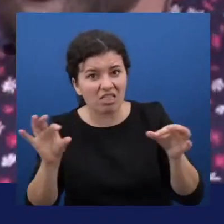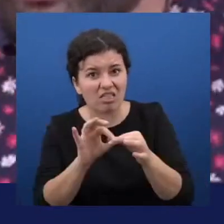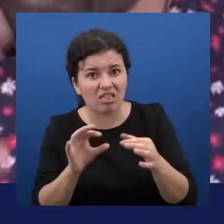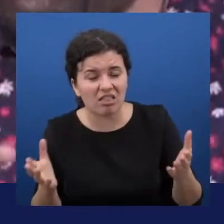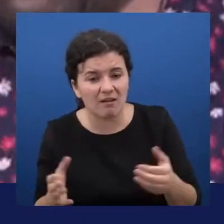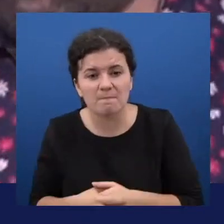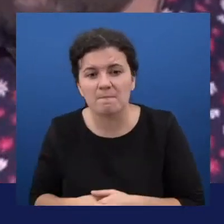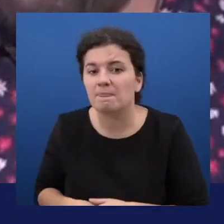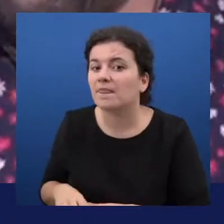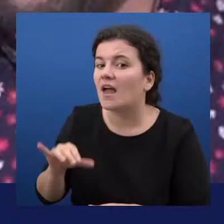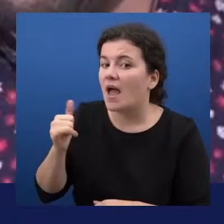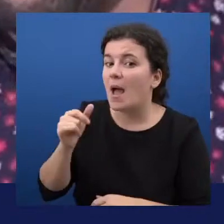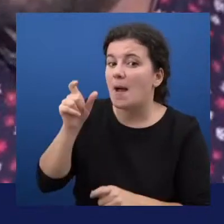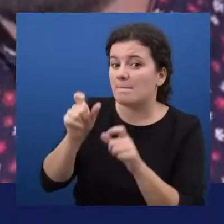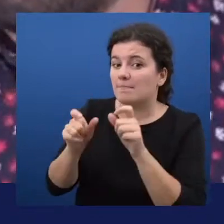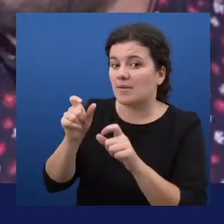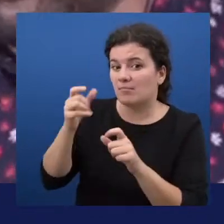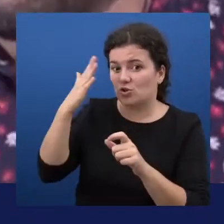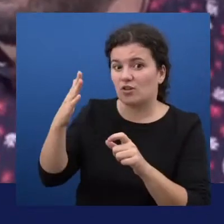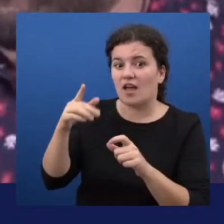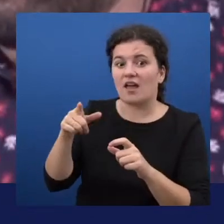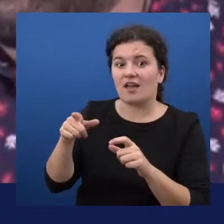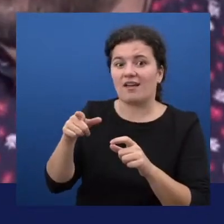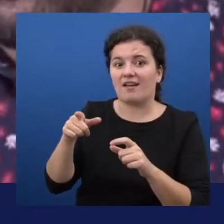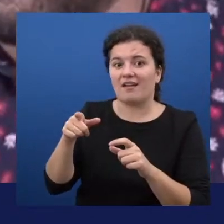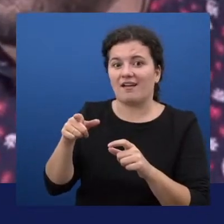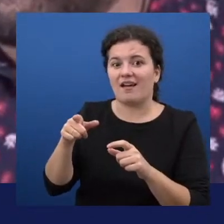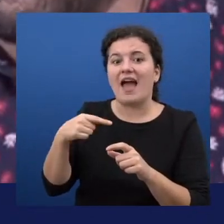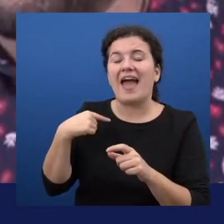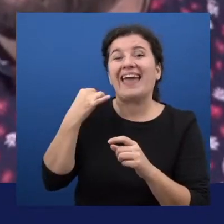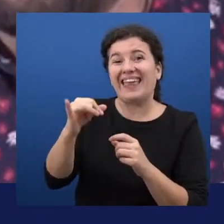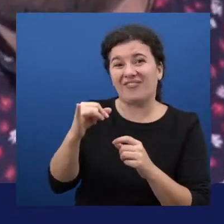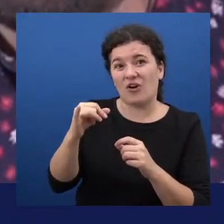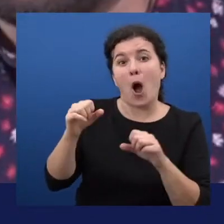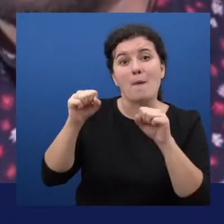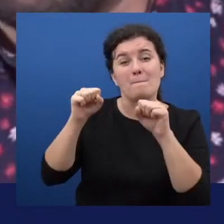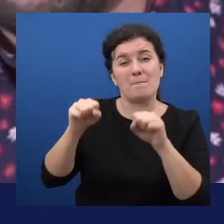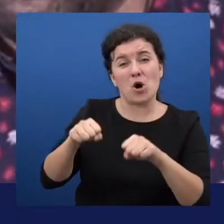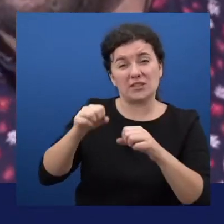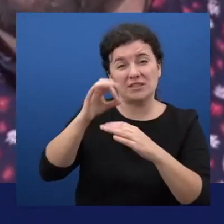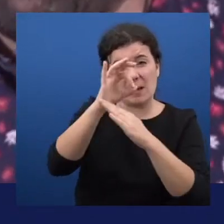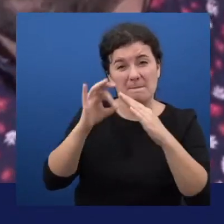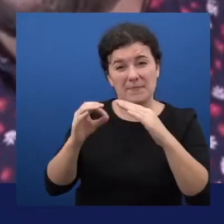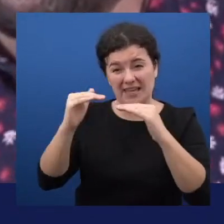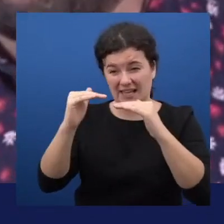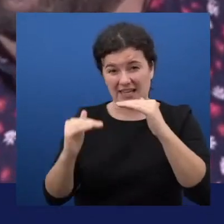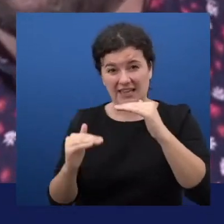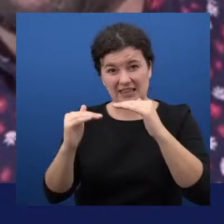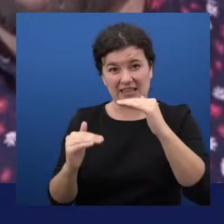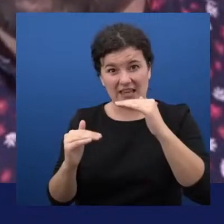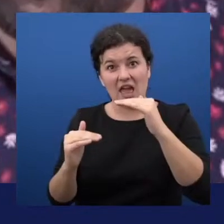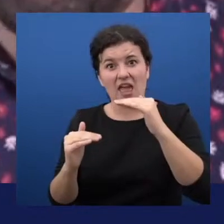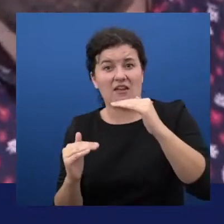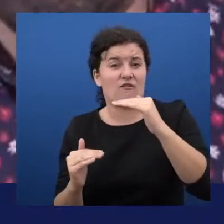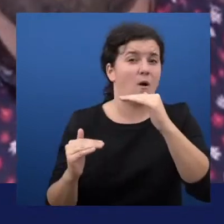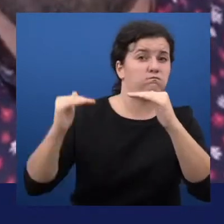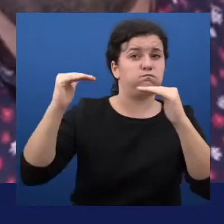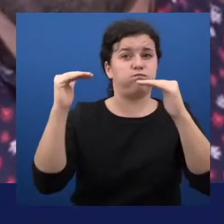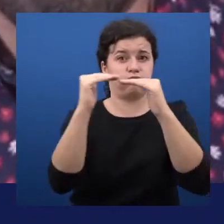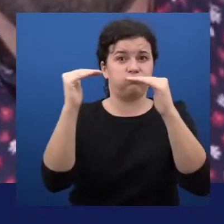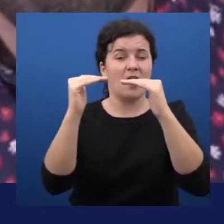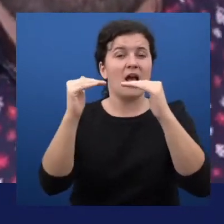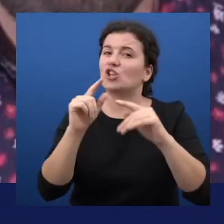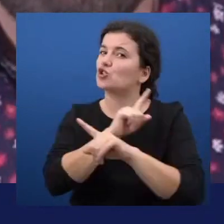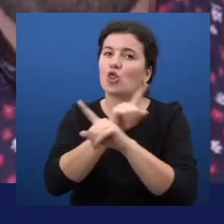it outputs probabilities, they're not actually probabilities. They just put a function at the end that forces them all to sum to 1.